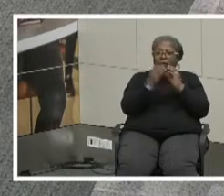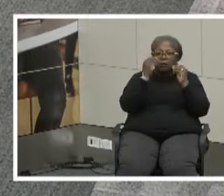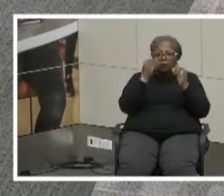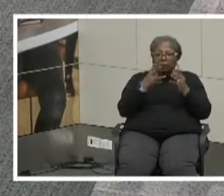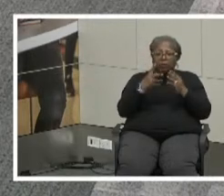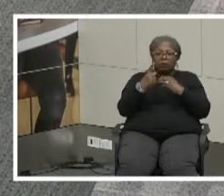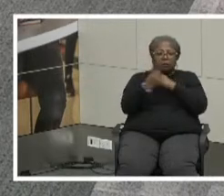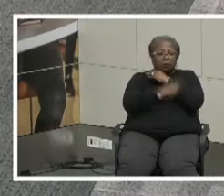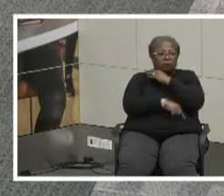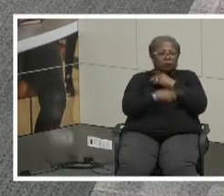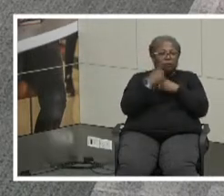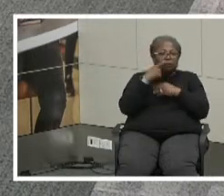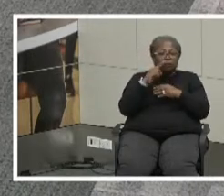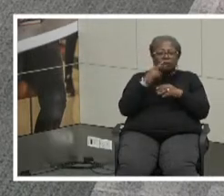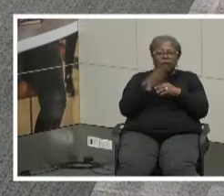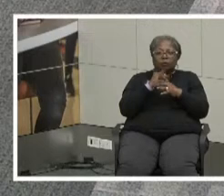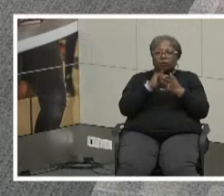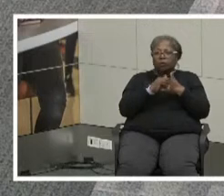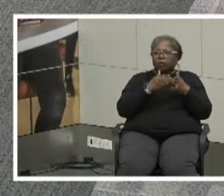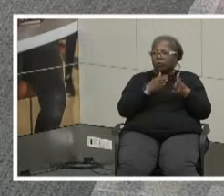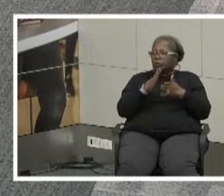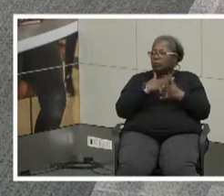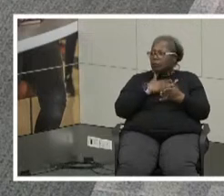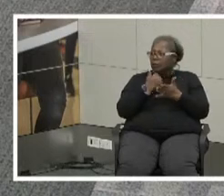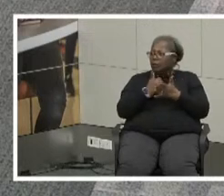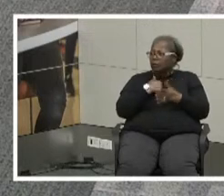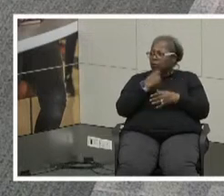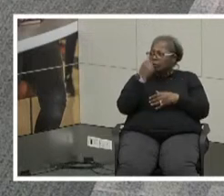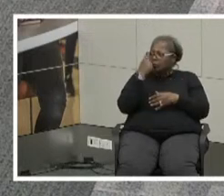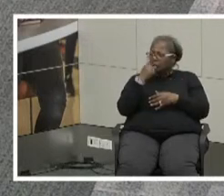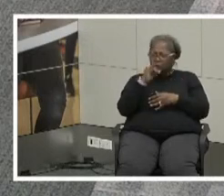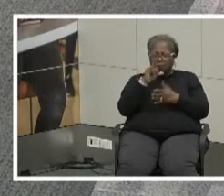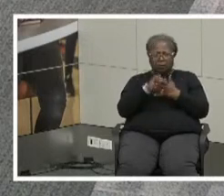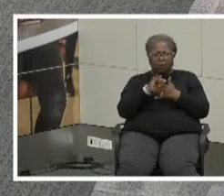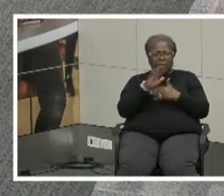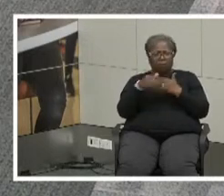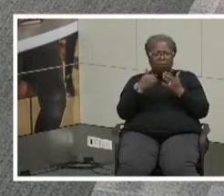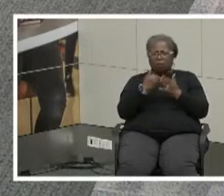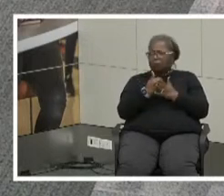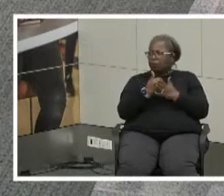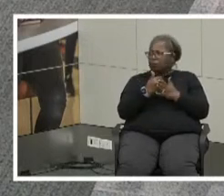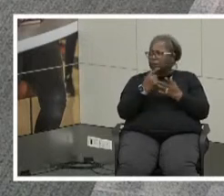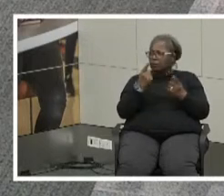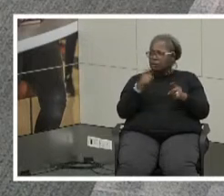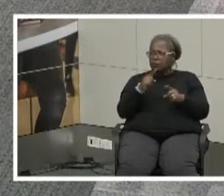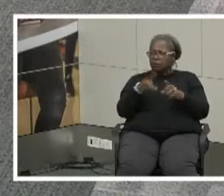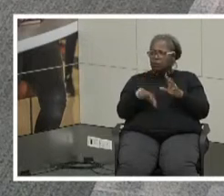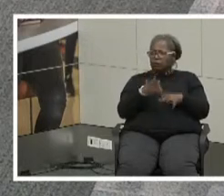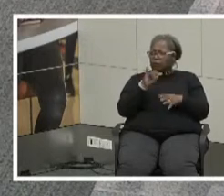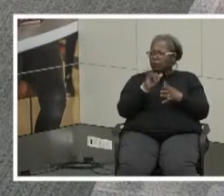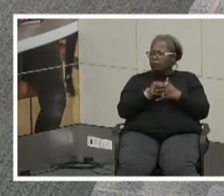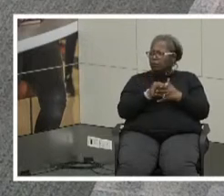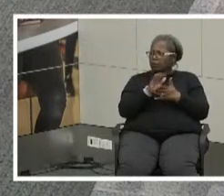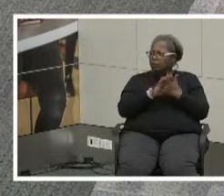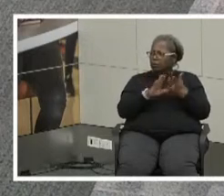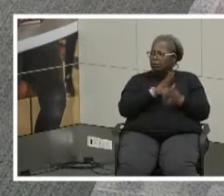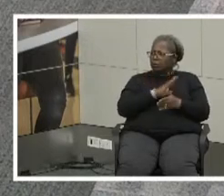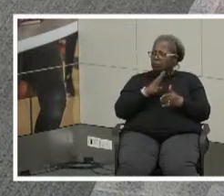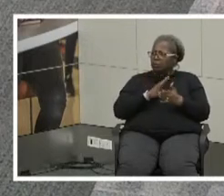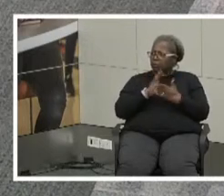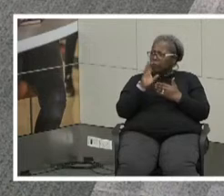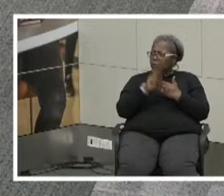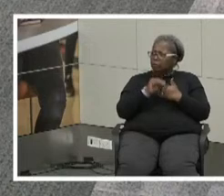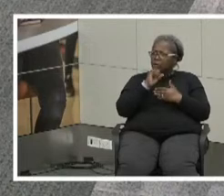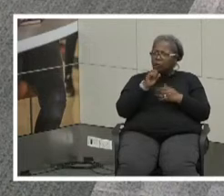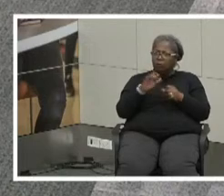are penalized for implementing these strategies please help me understand is it that all of the sudden you have discovered that the College Board curricula are